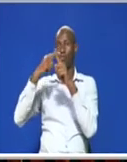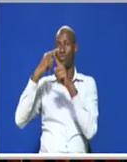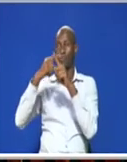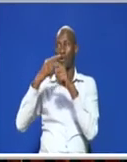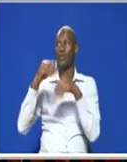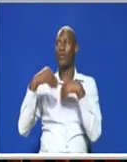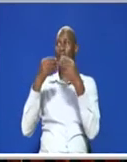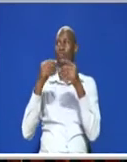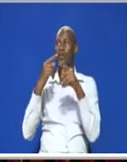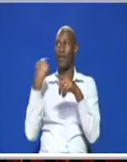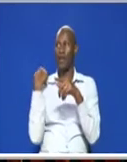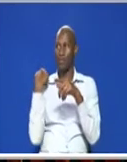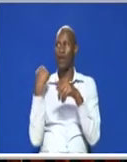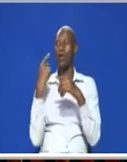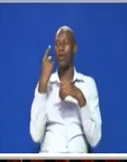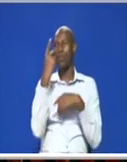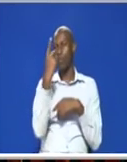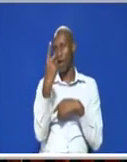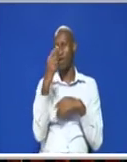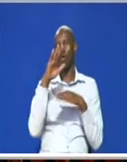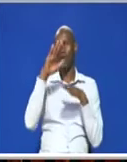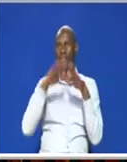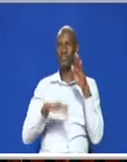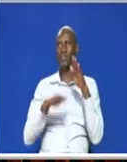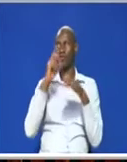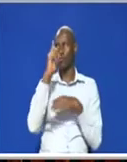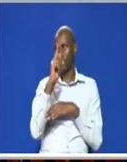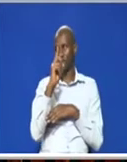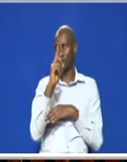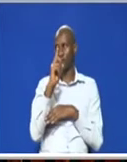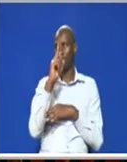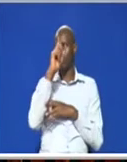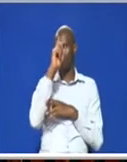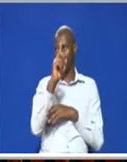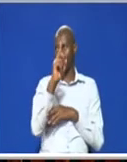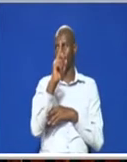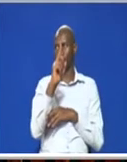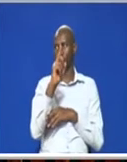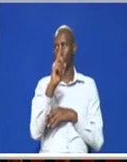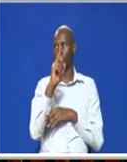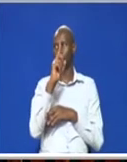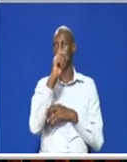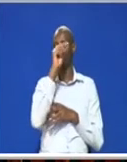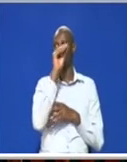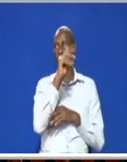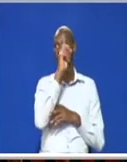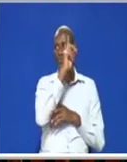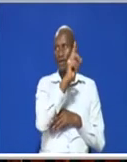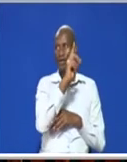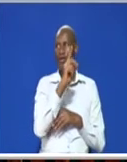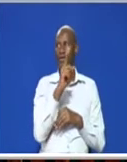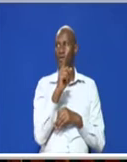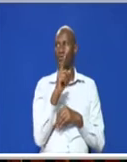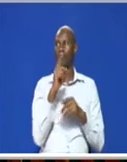give me a number either 1 or slightly less than 1. Now the number is 1. I will put here 1, and